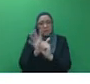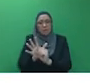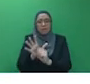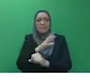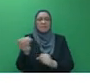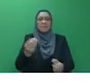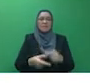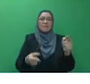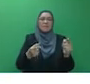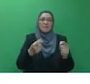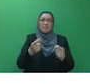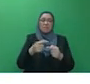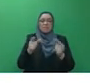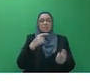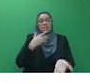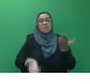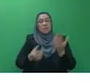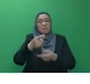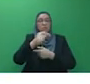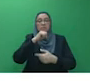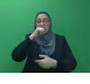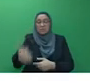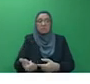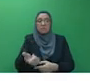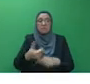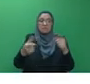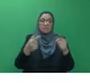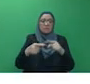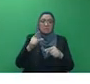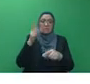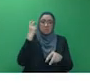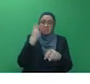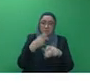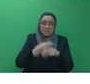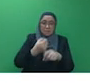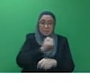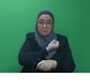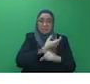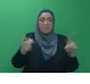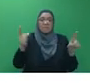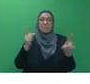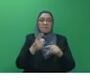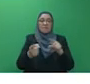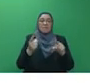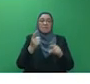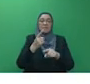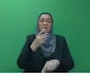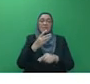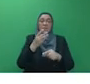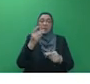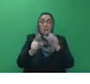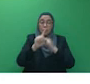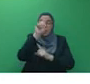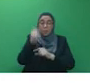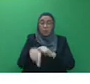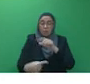pandemic uh I'm sure health-wise you didn't suffer I hope you did not but in terms of your business because uh originally the question